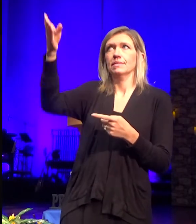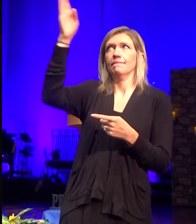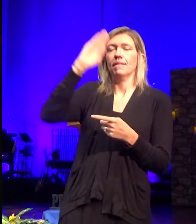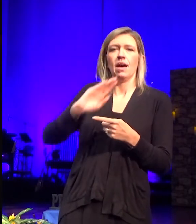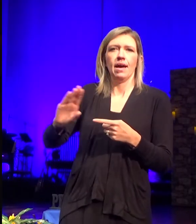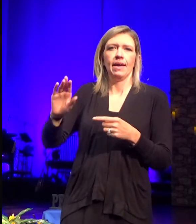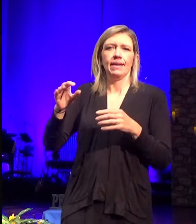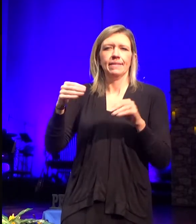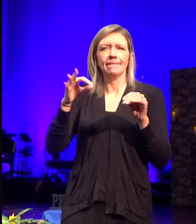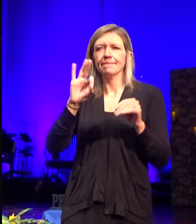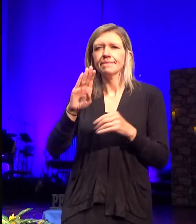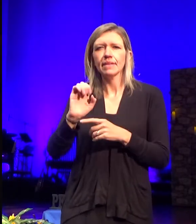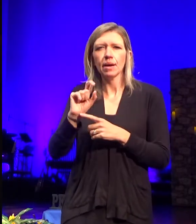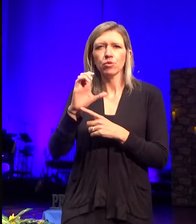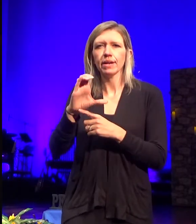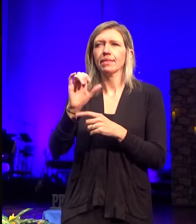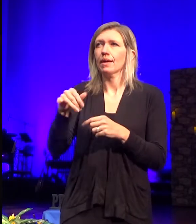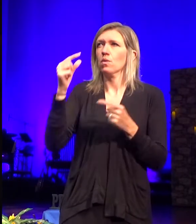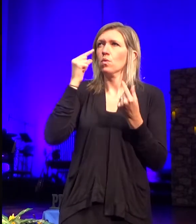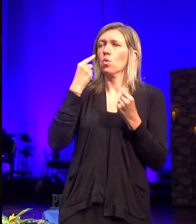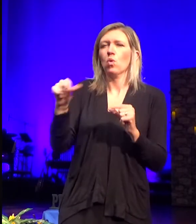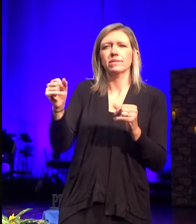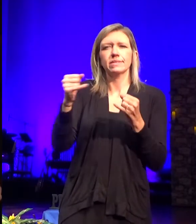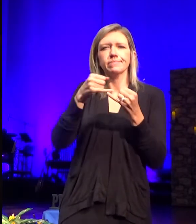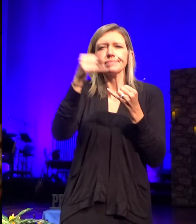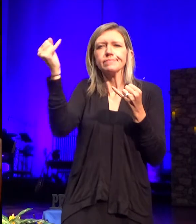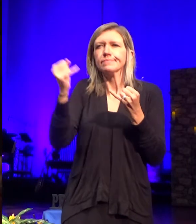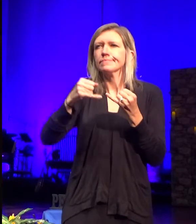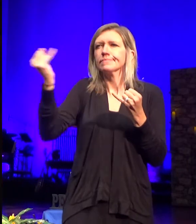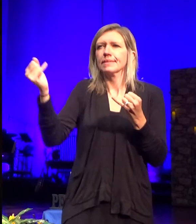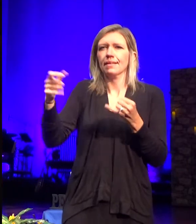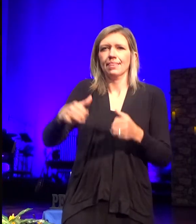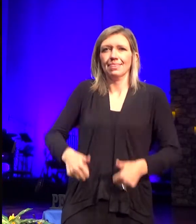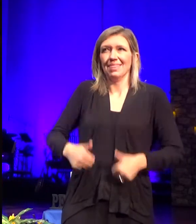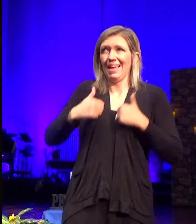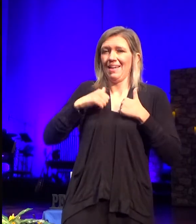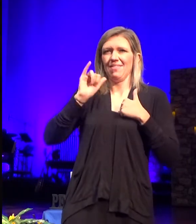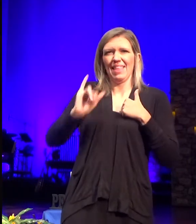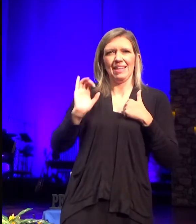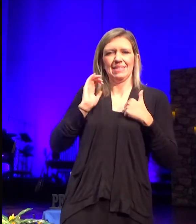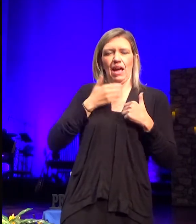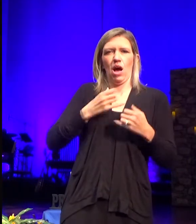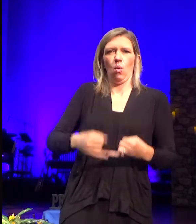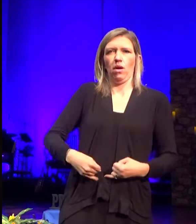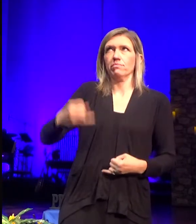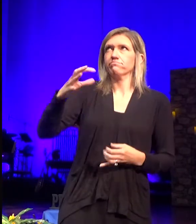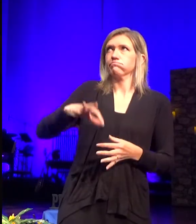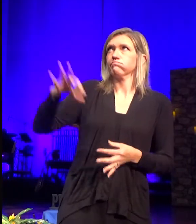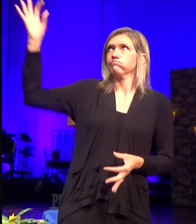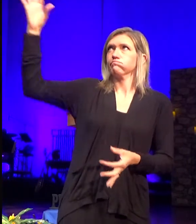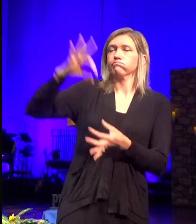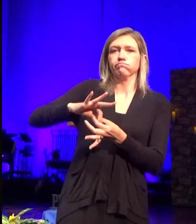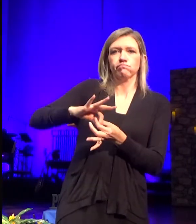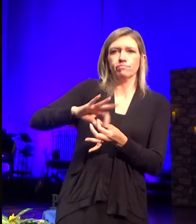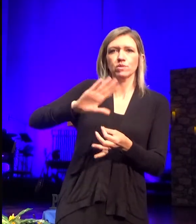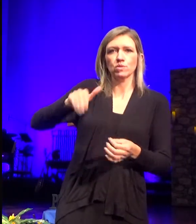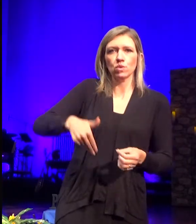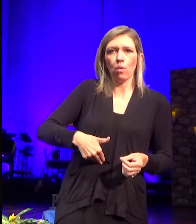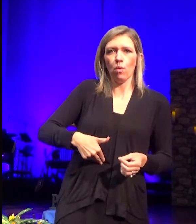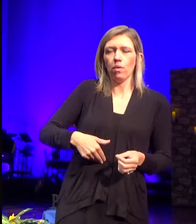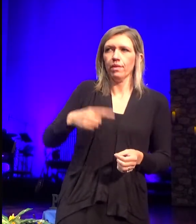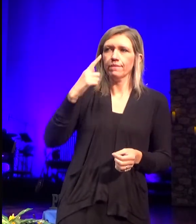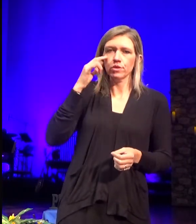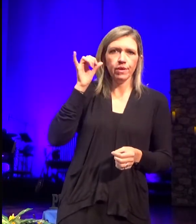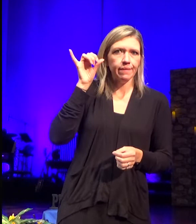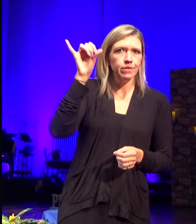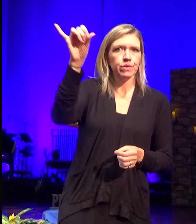those golden threads of life. That is our umbilical cord, connected to our soul forever and